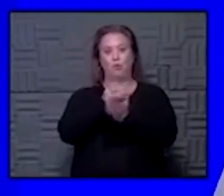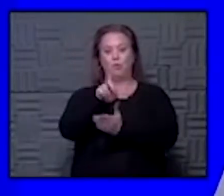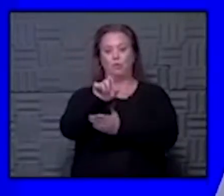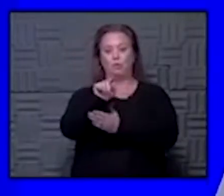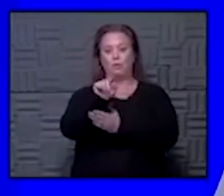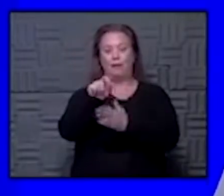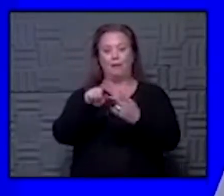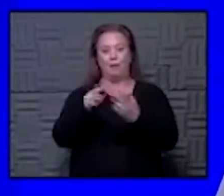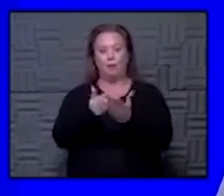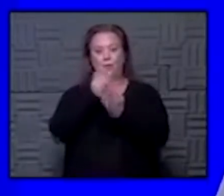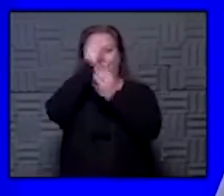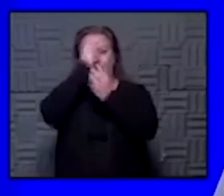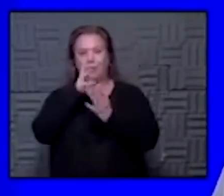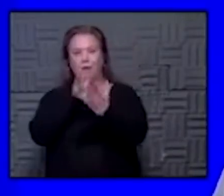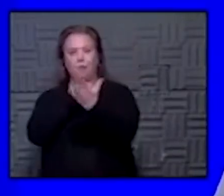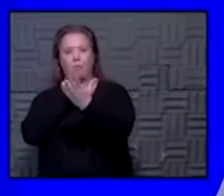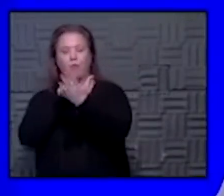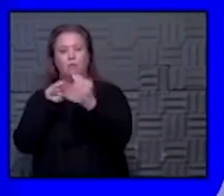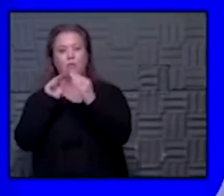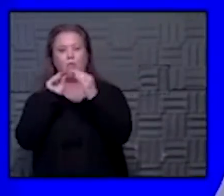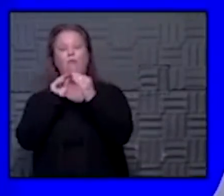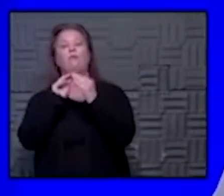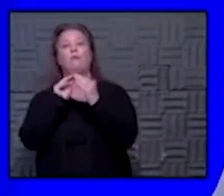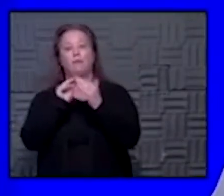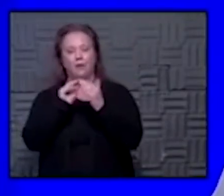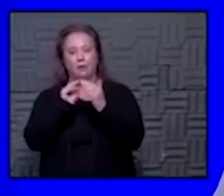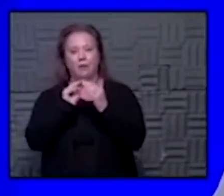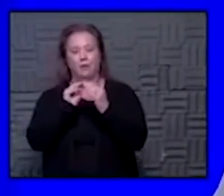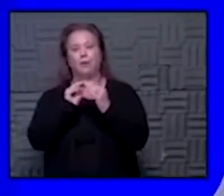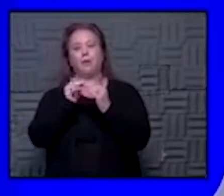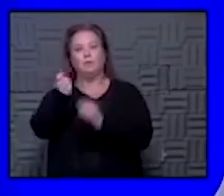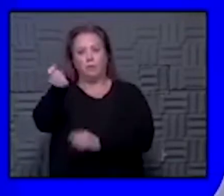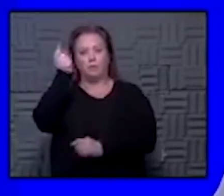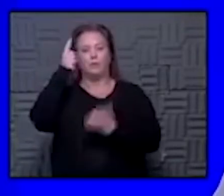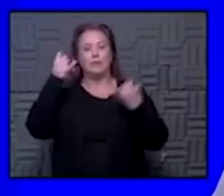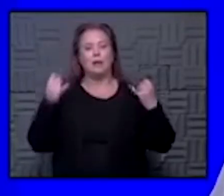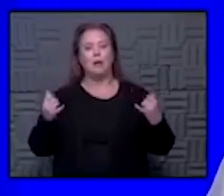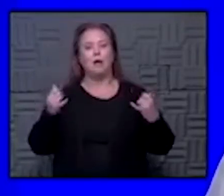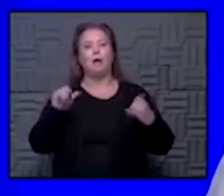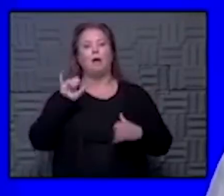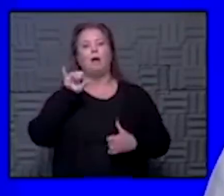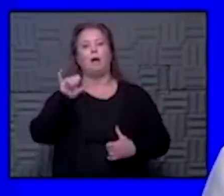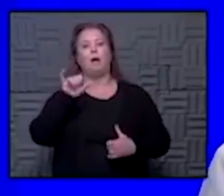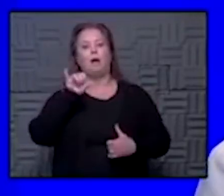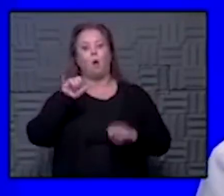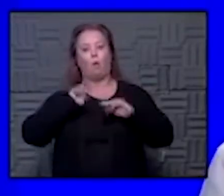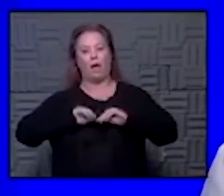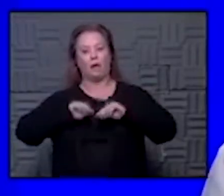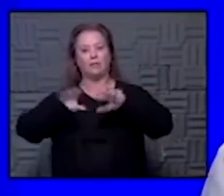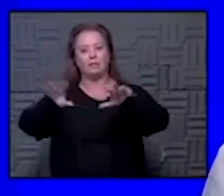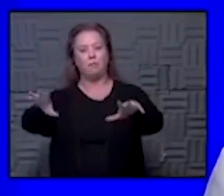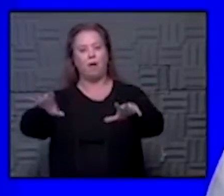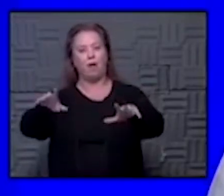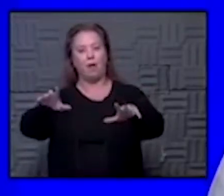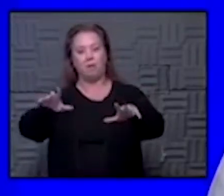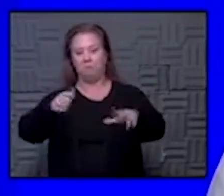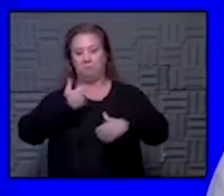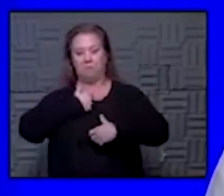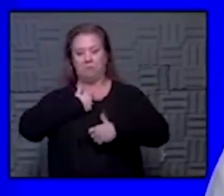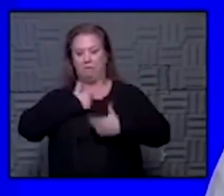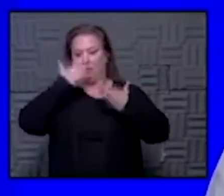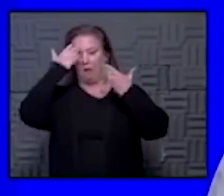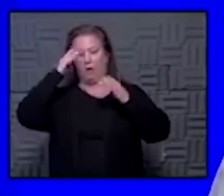new information, and we learned more, as that comes out, it was understood that I can spread the disease to you without even knowing